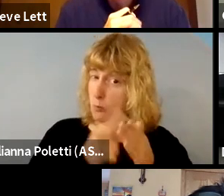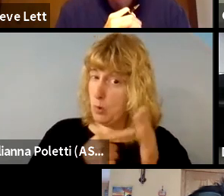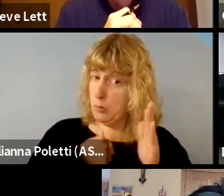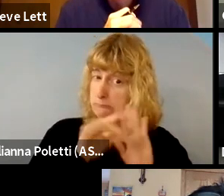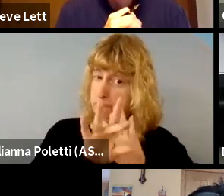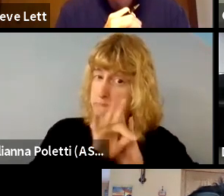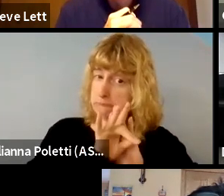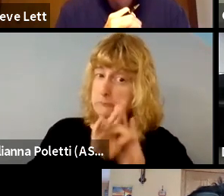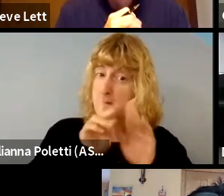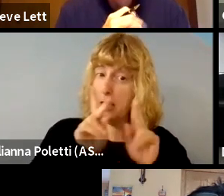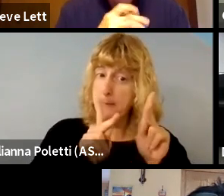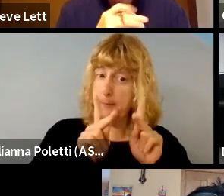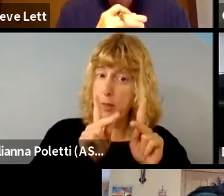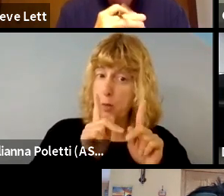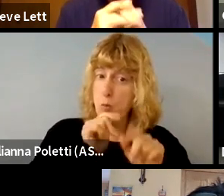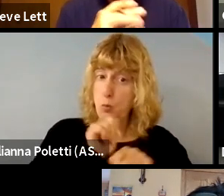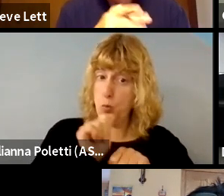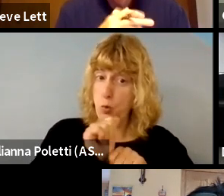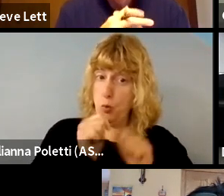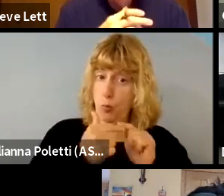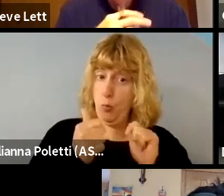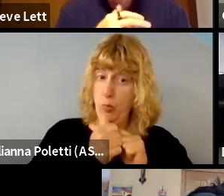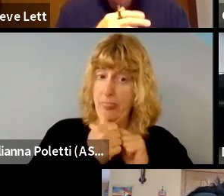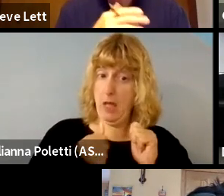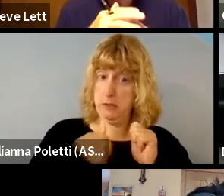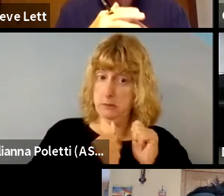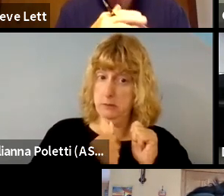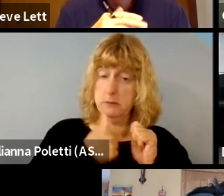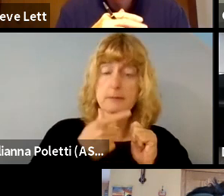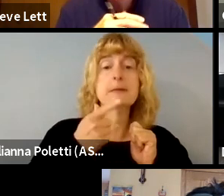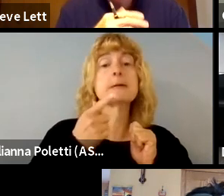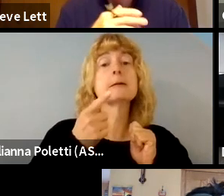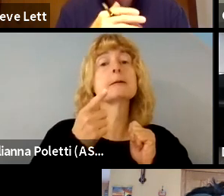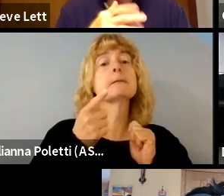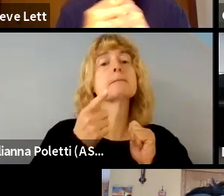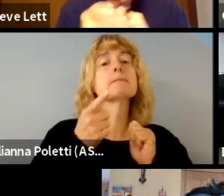People that's going to work with that? Yeah. The executive director.